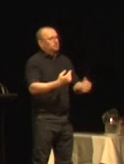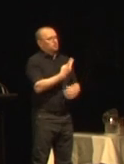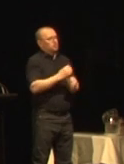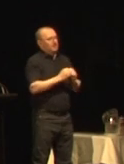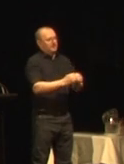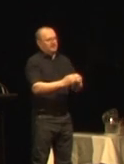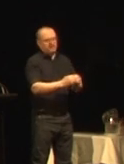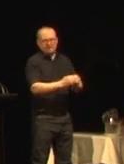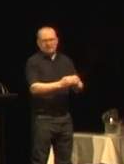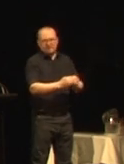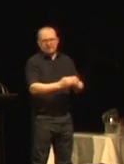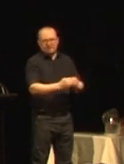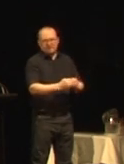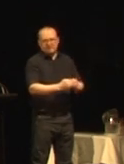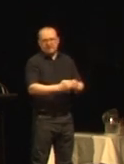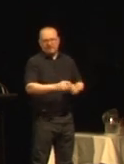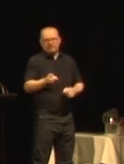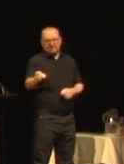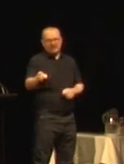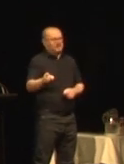Now, this is state-of-the-art IT.